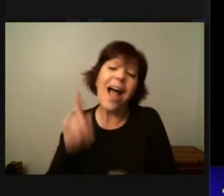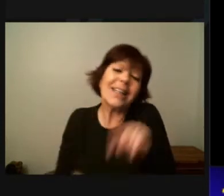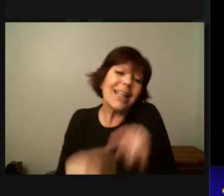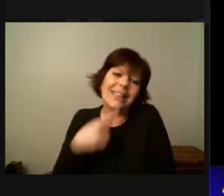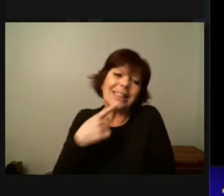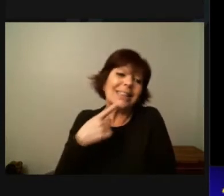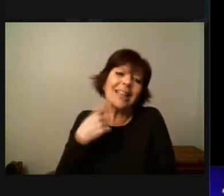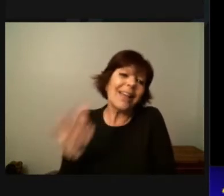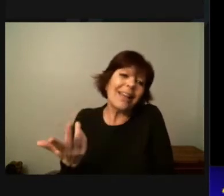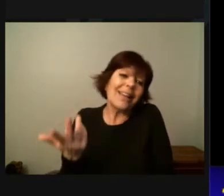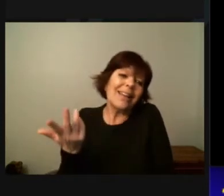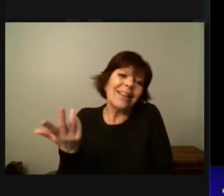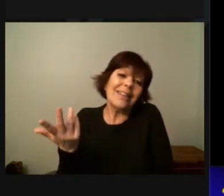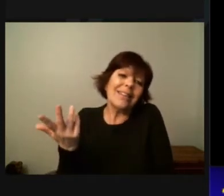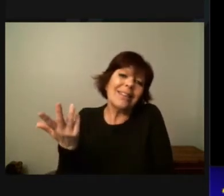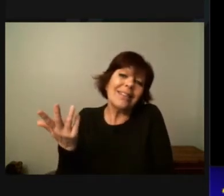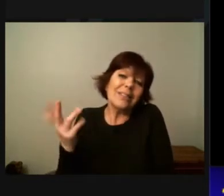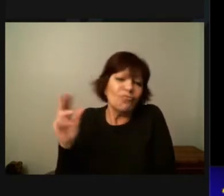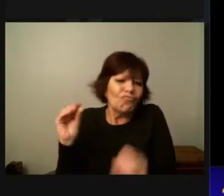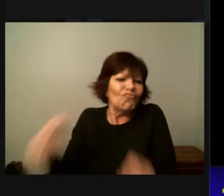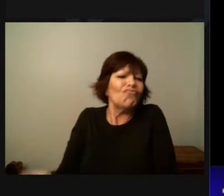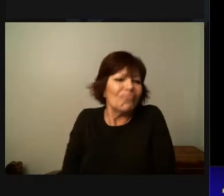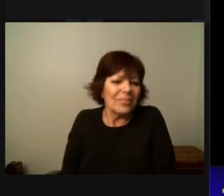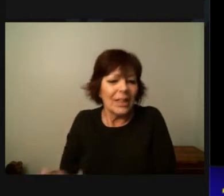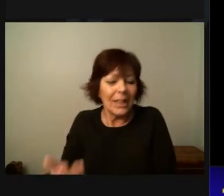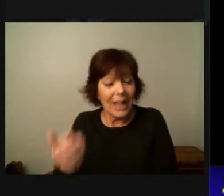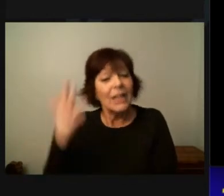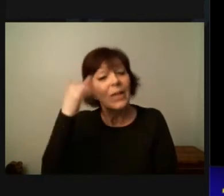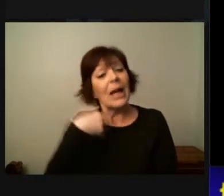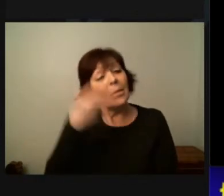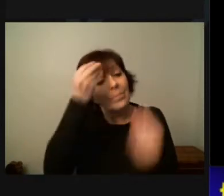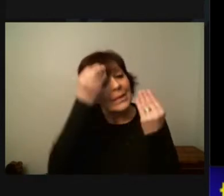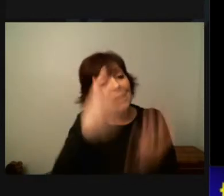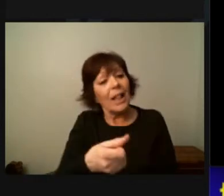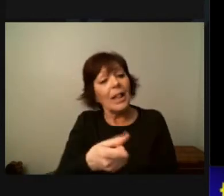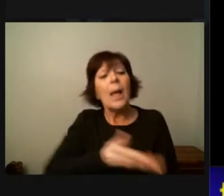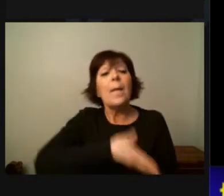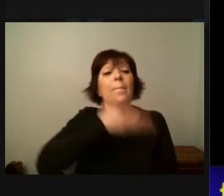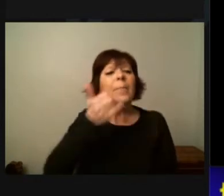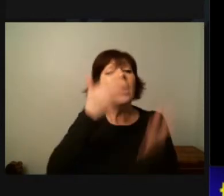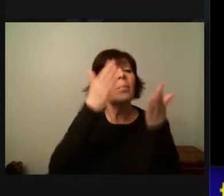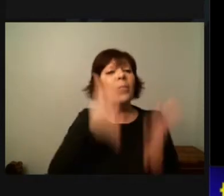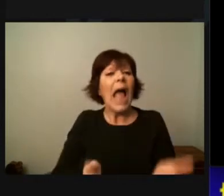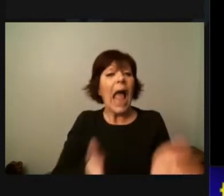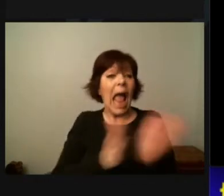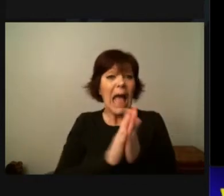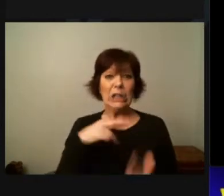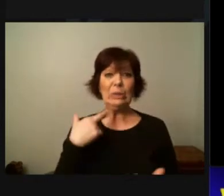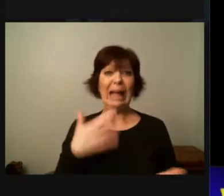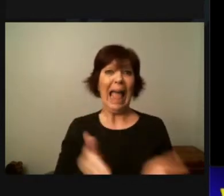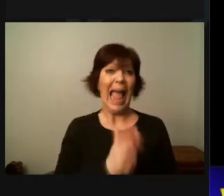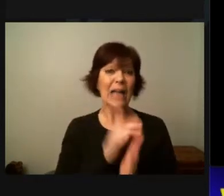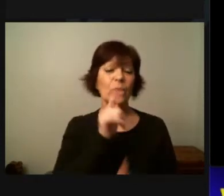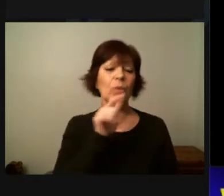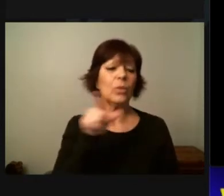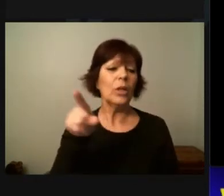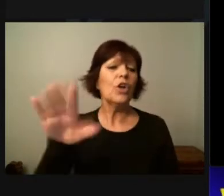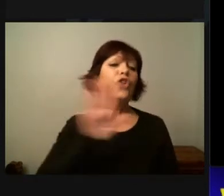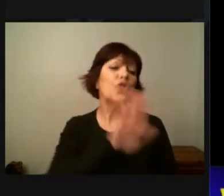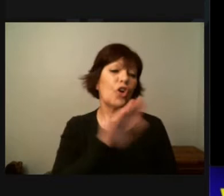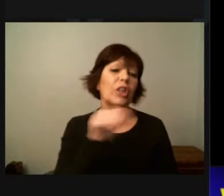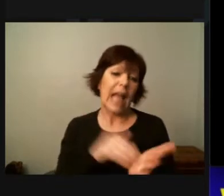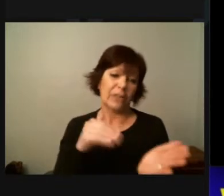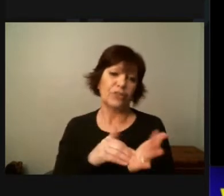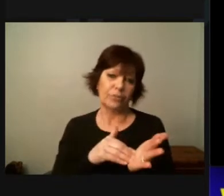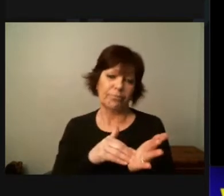I can't answer that for you, which is why we're saying to you the best person to ask is your primary care provider. If